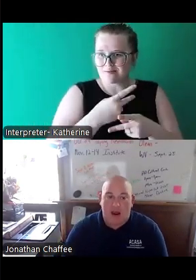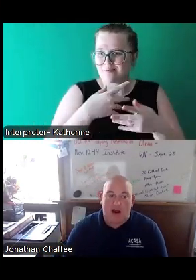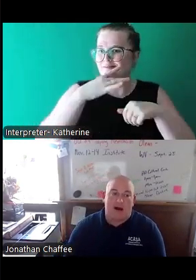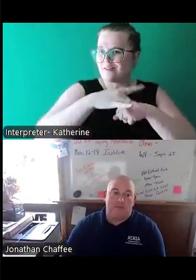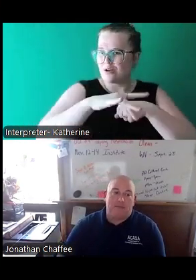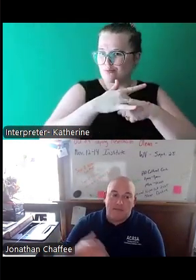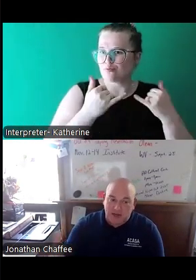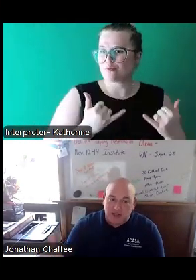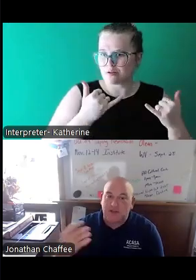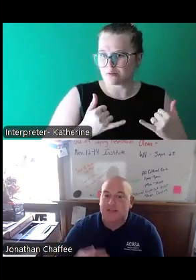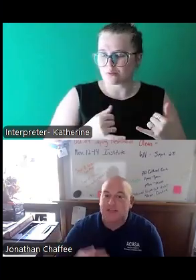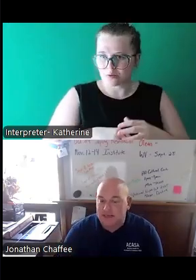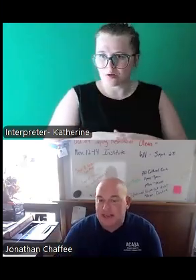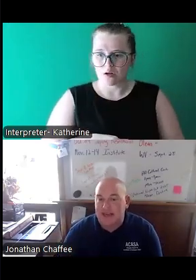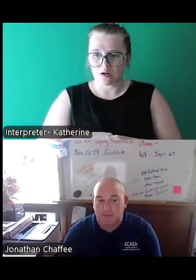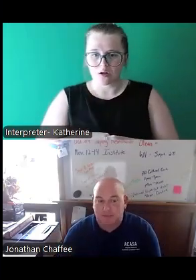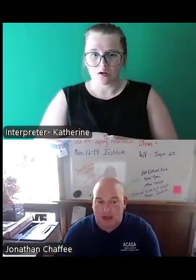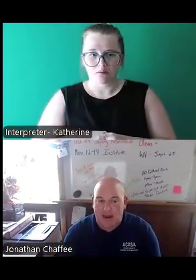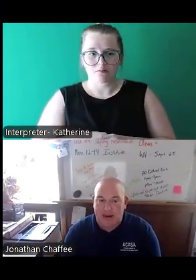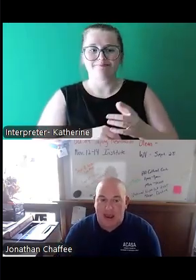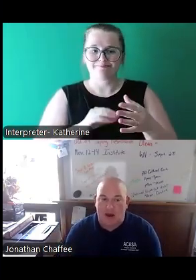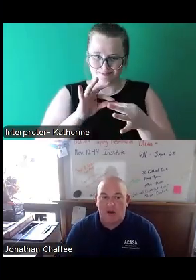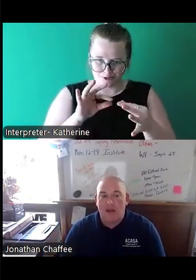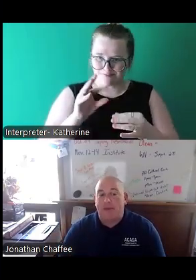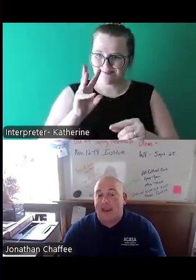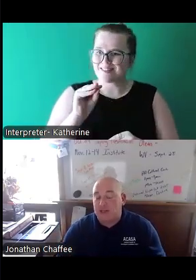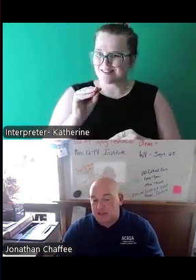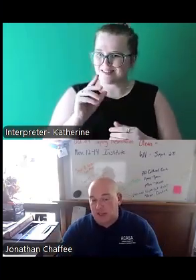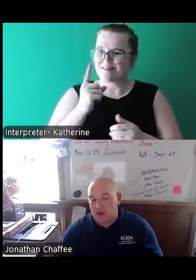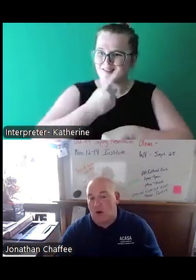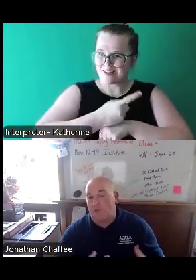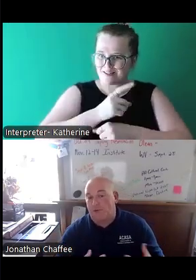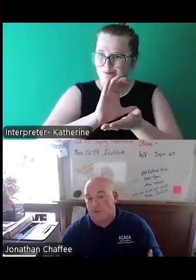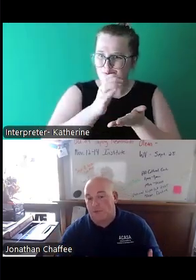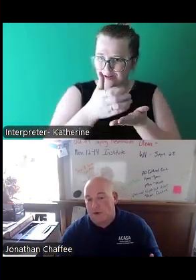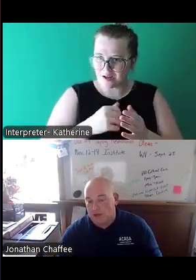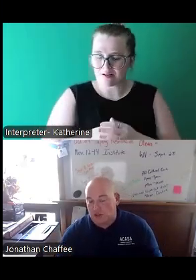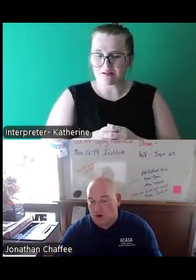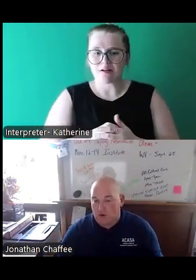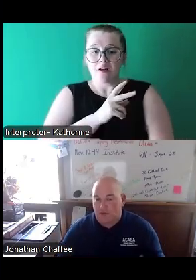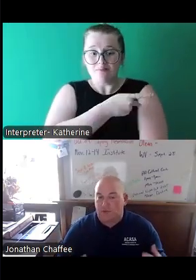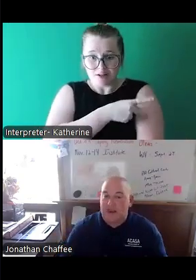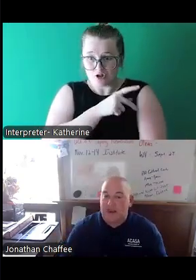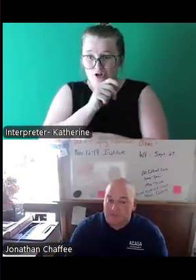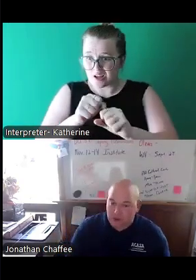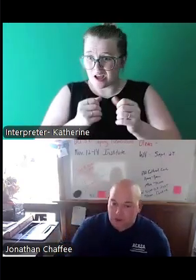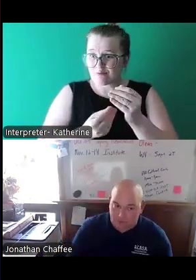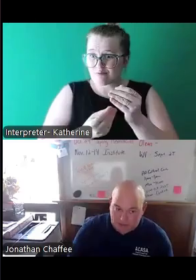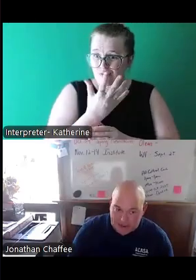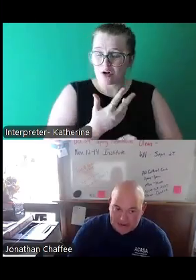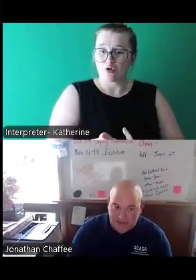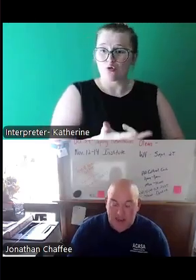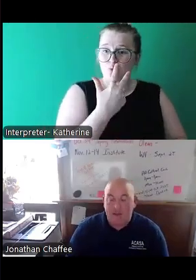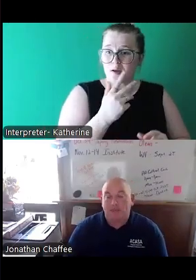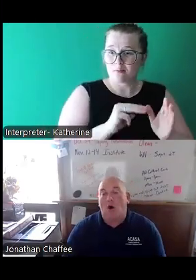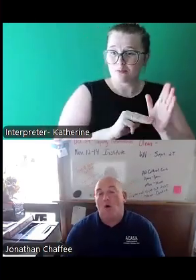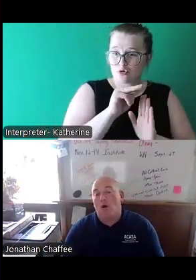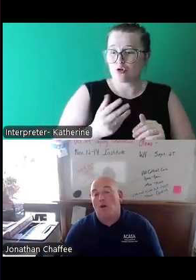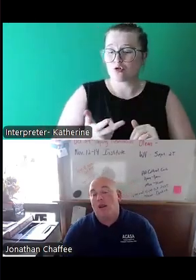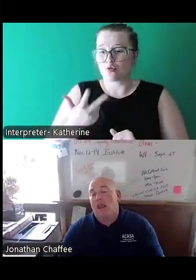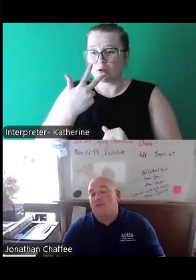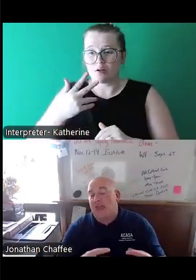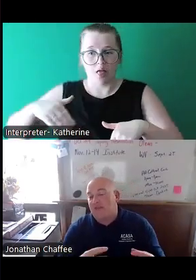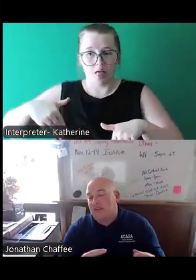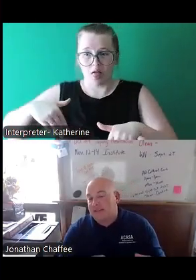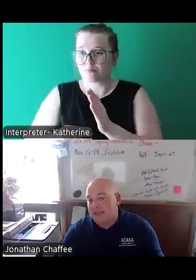there. He mentioned the 60-day supply now. Patients can grow free mature, free immature plants,